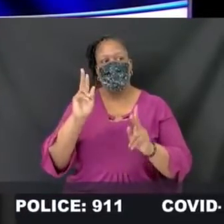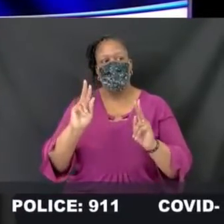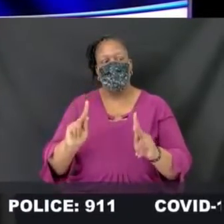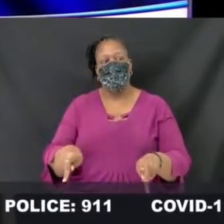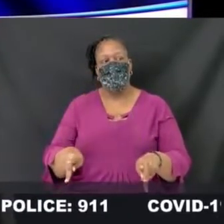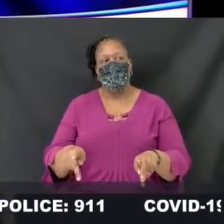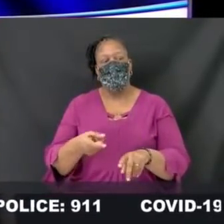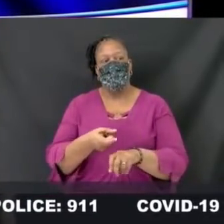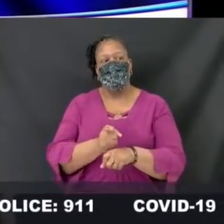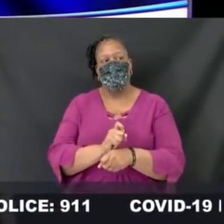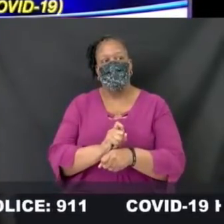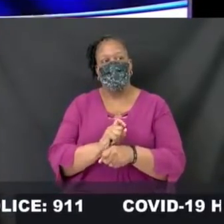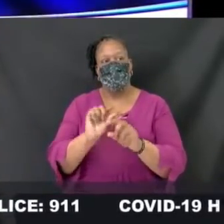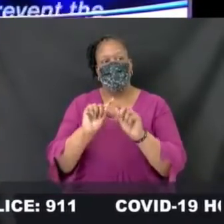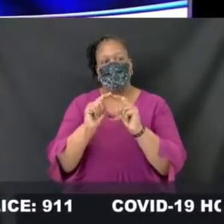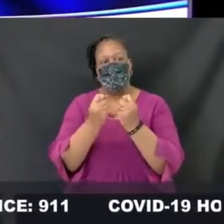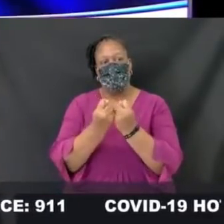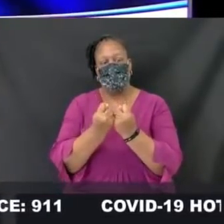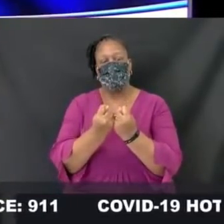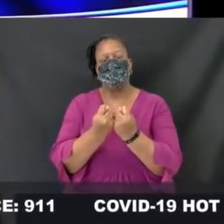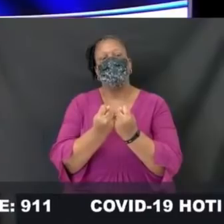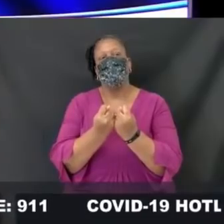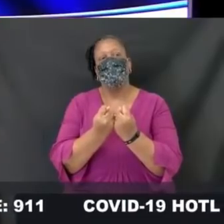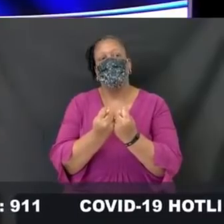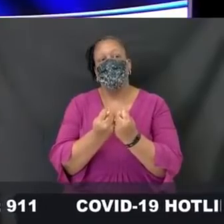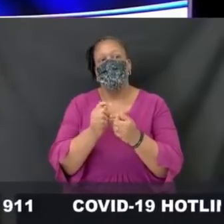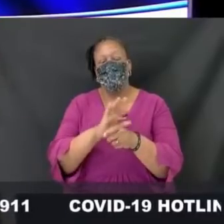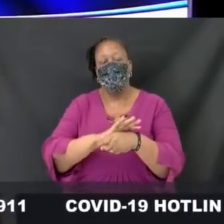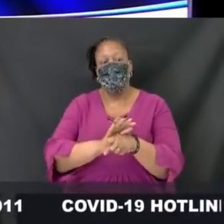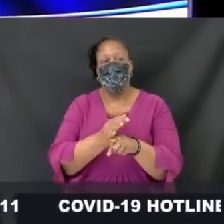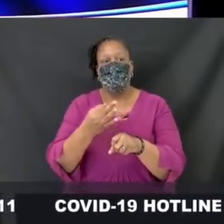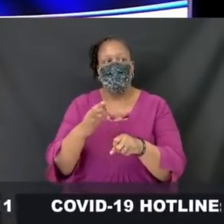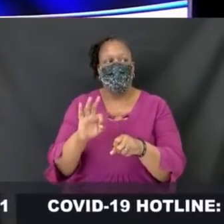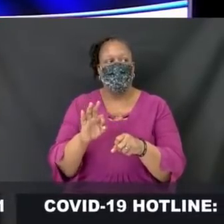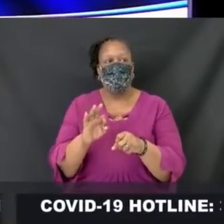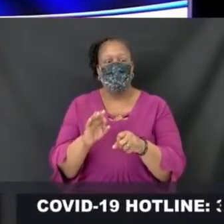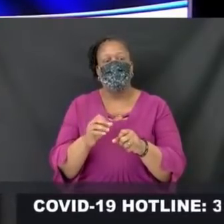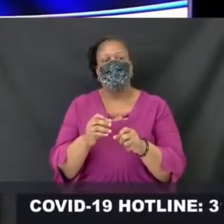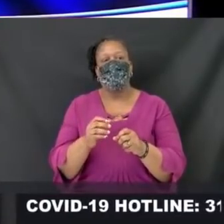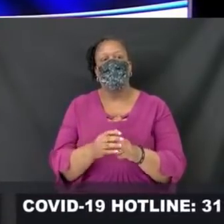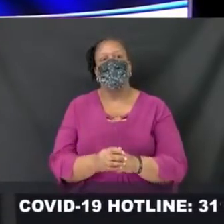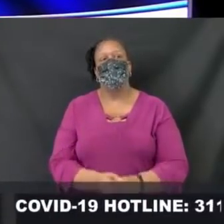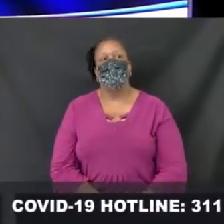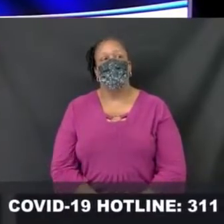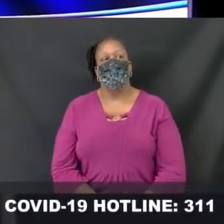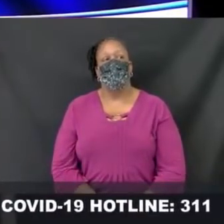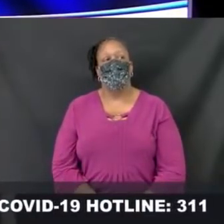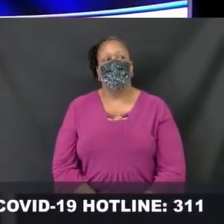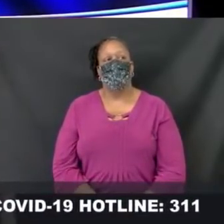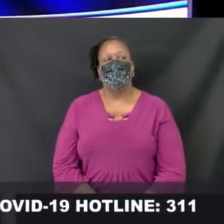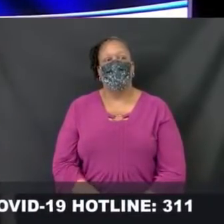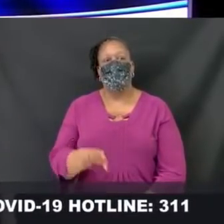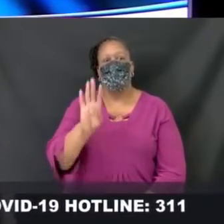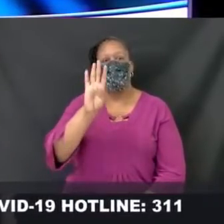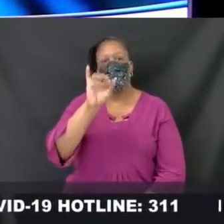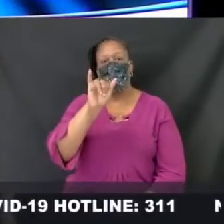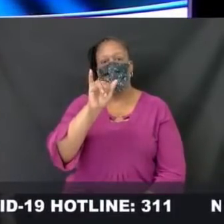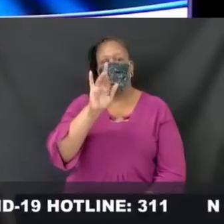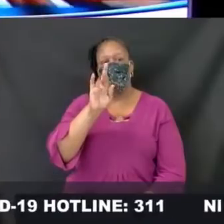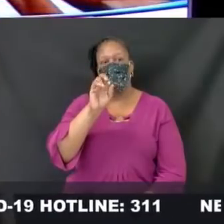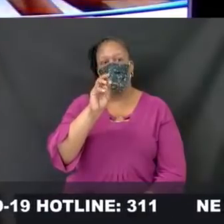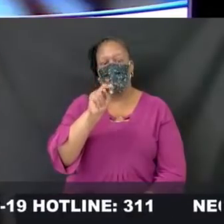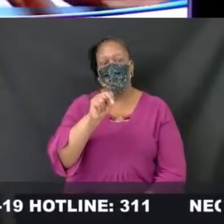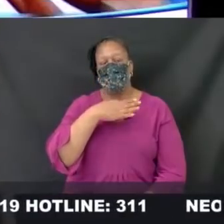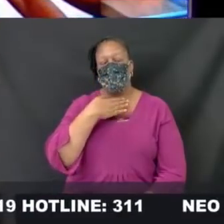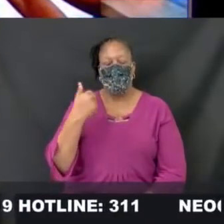and also the co-chair of that council, the Honorable Wendy Phipps. I now